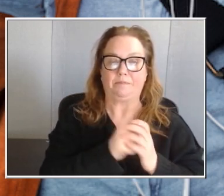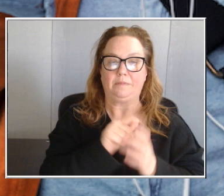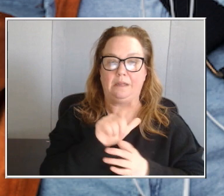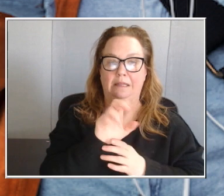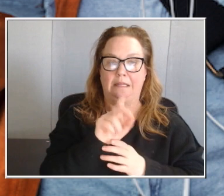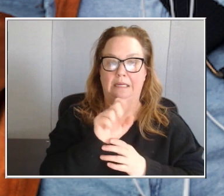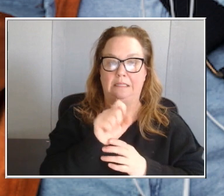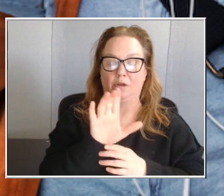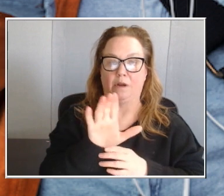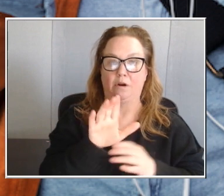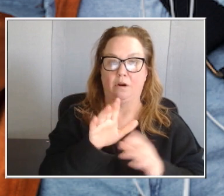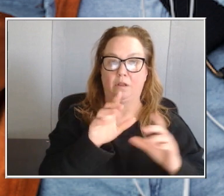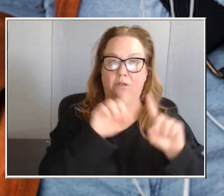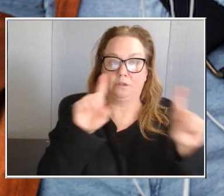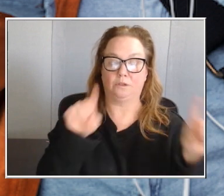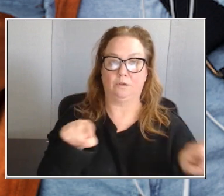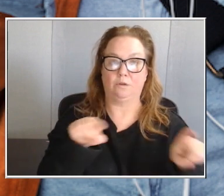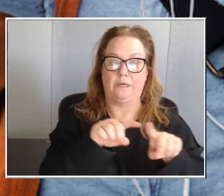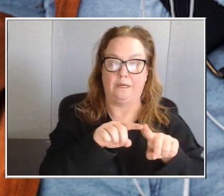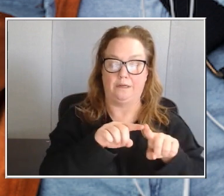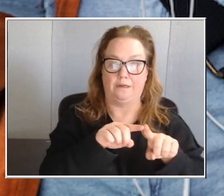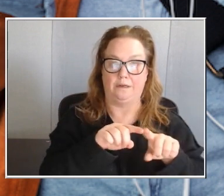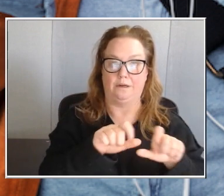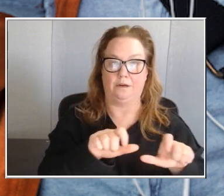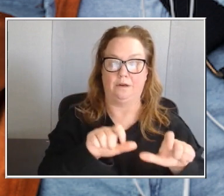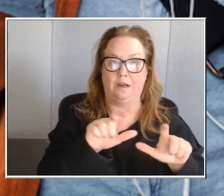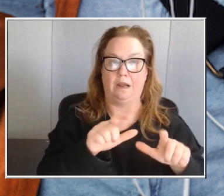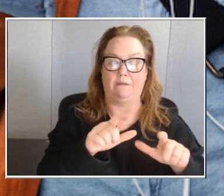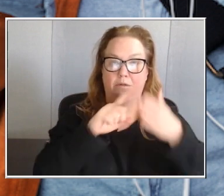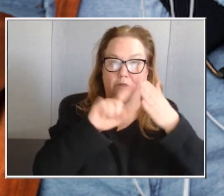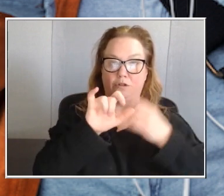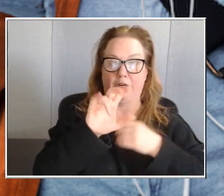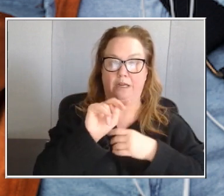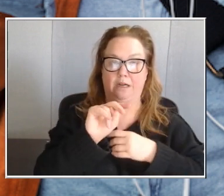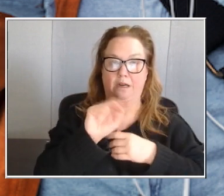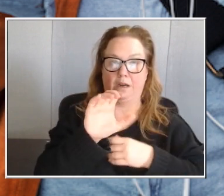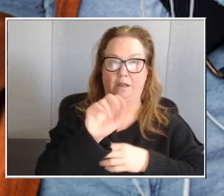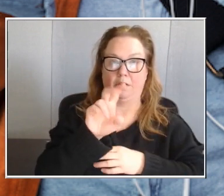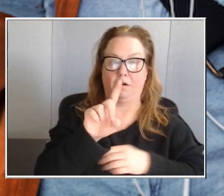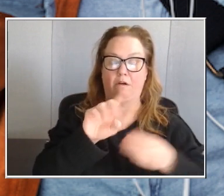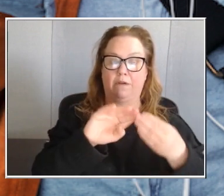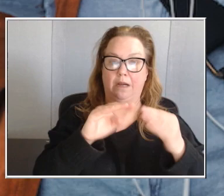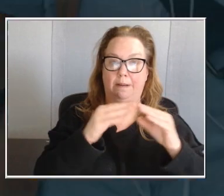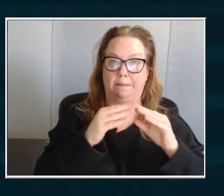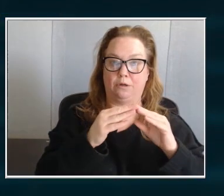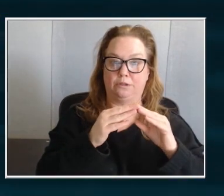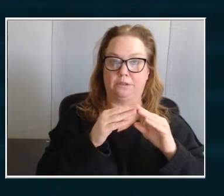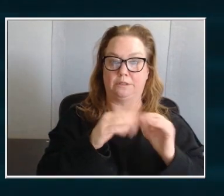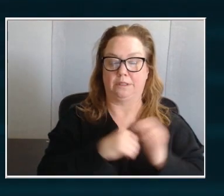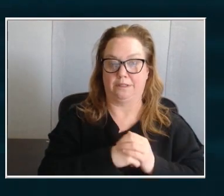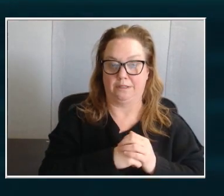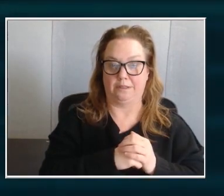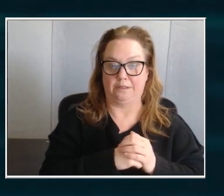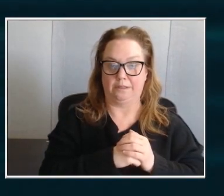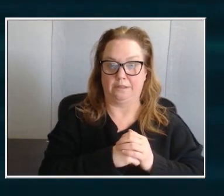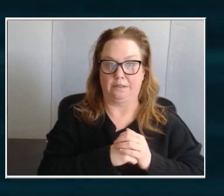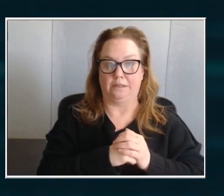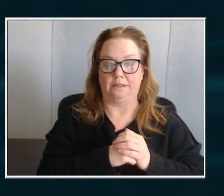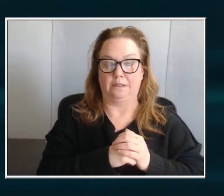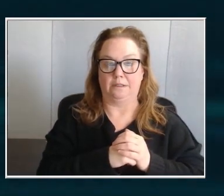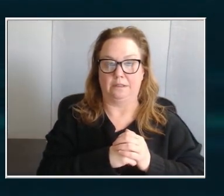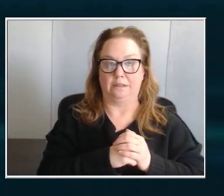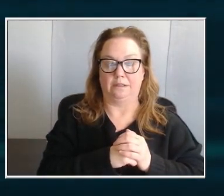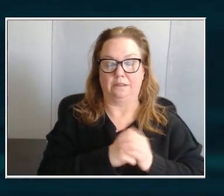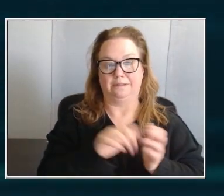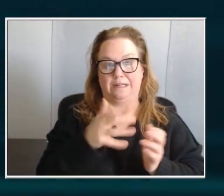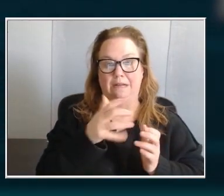screen. Your questions are next after we check in on the COVID count. Hawkeye, how's it going today? It was a